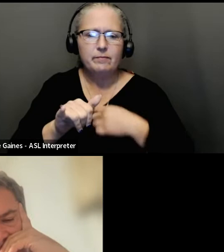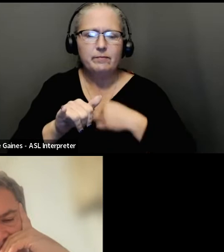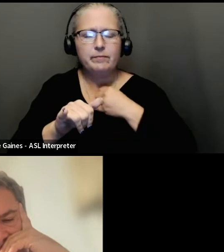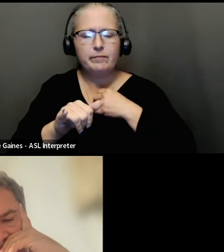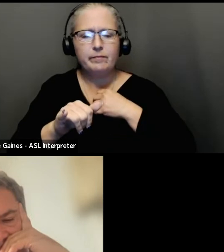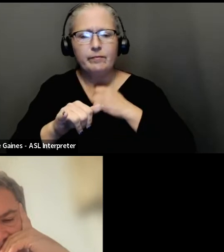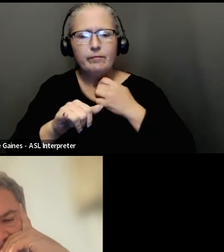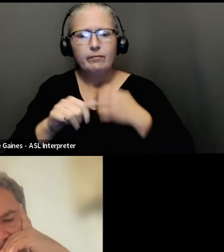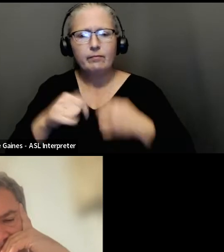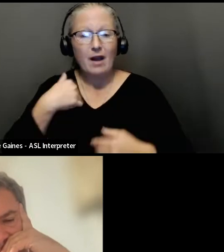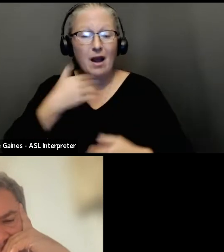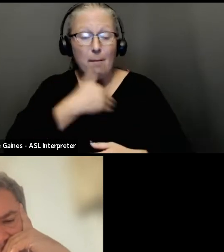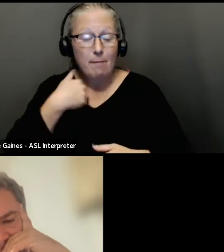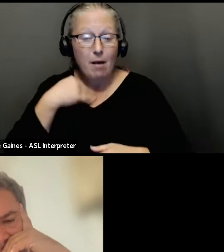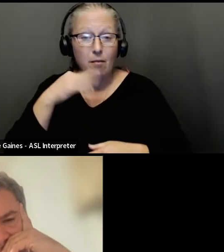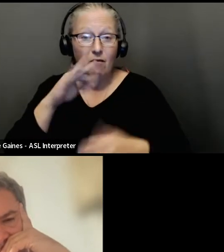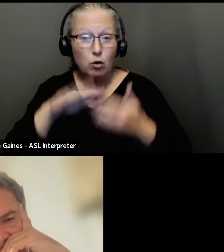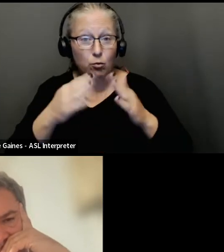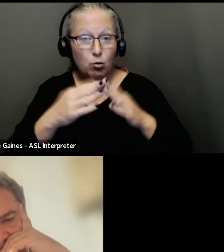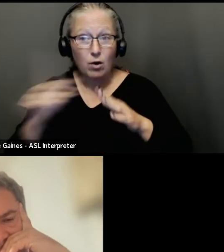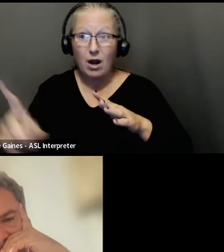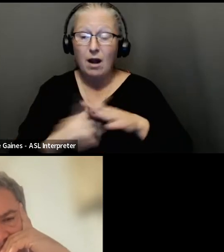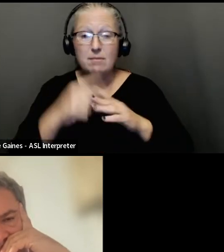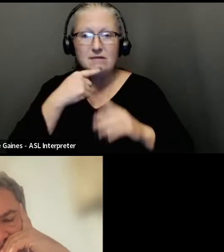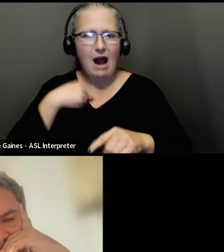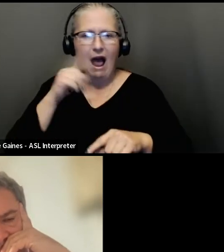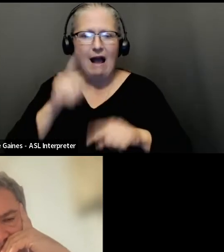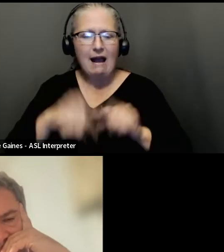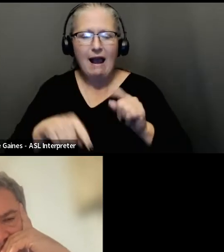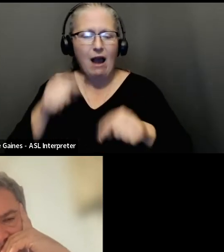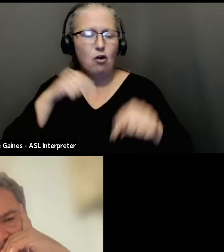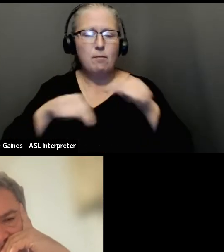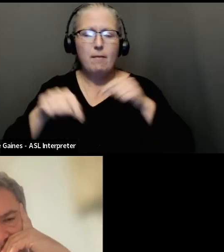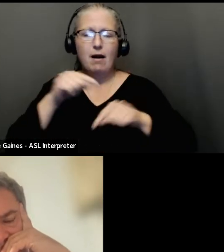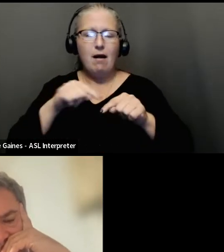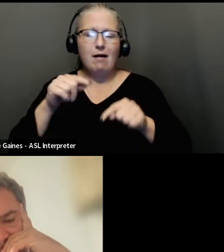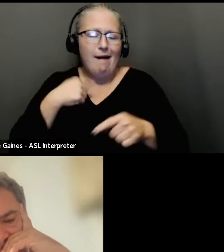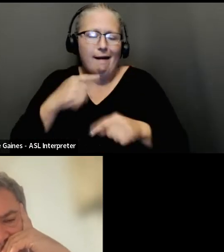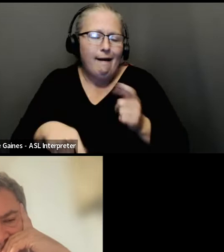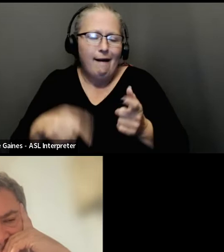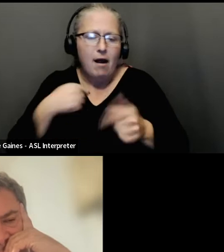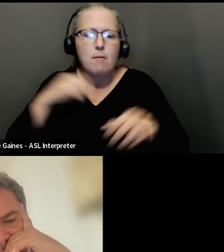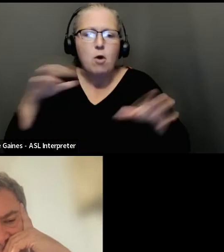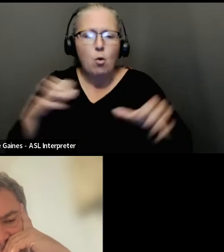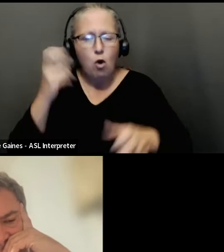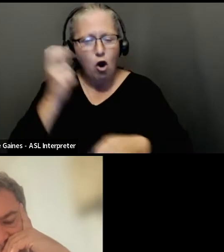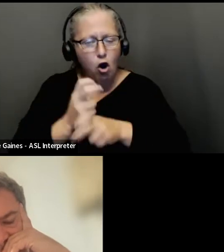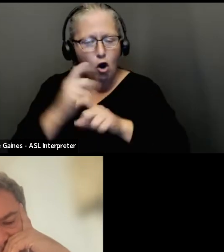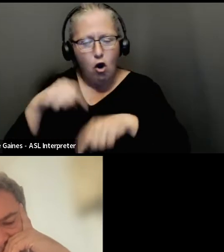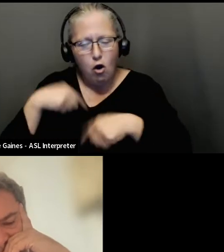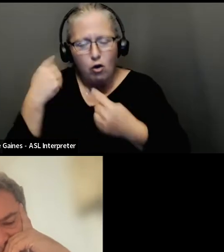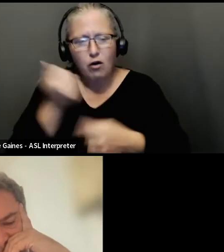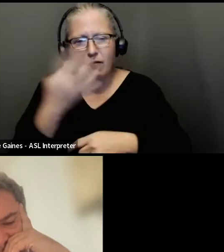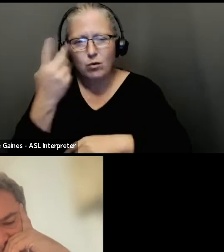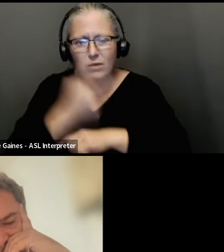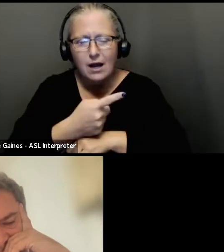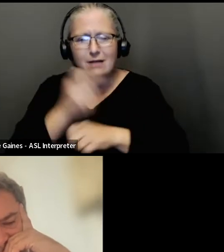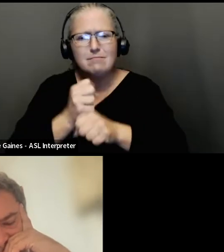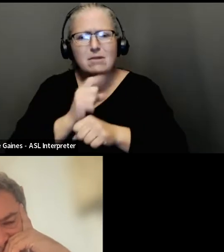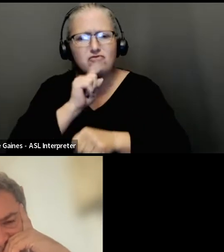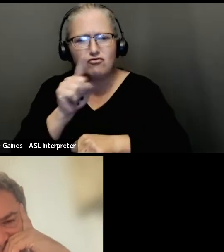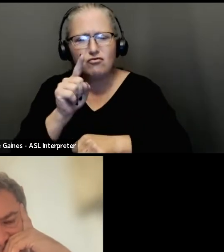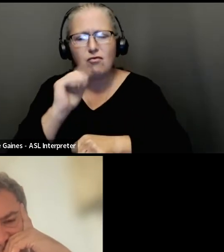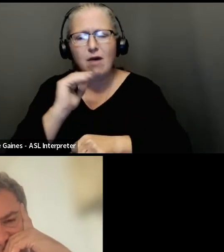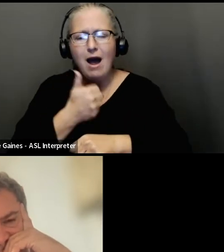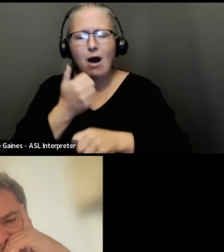a member of the community came up and said, I can't turn back the clock. I have been working hard over the last several days to ensure our students'